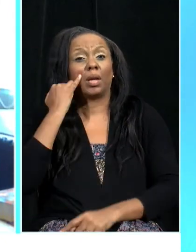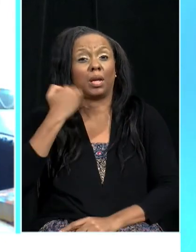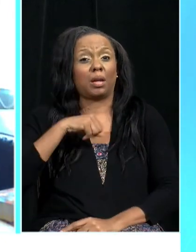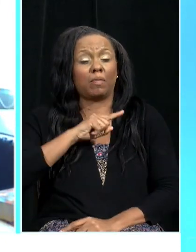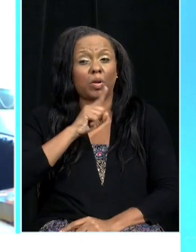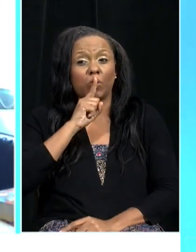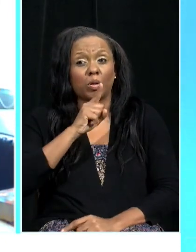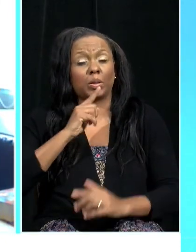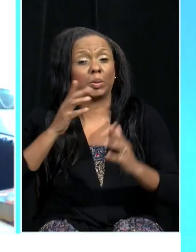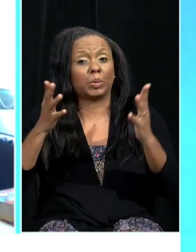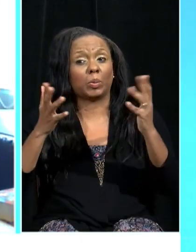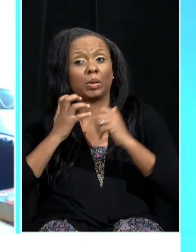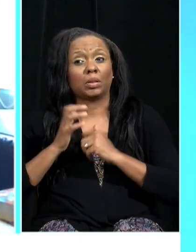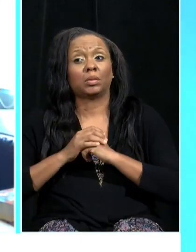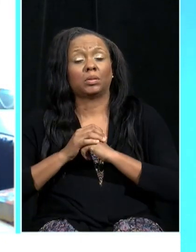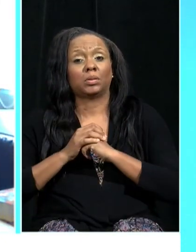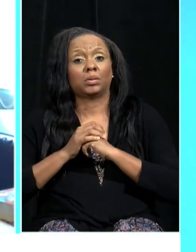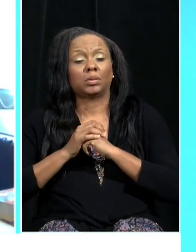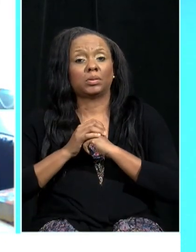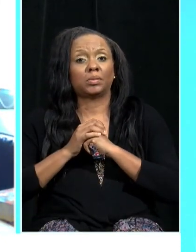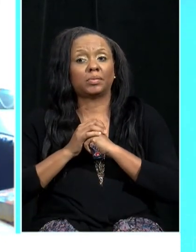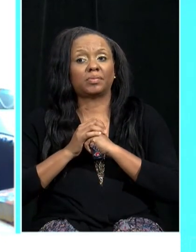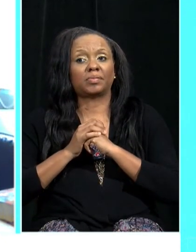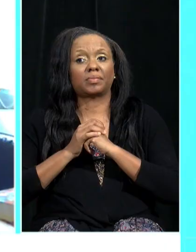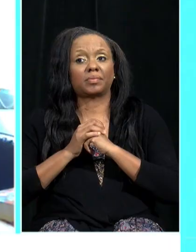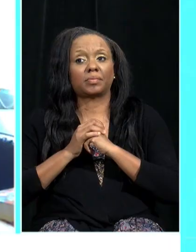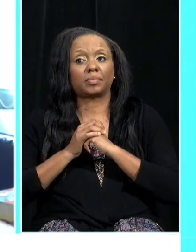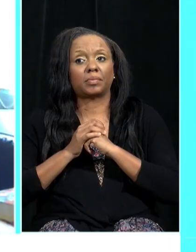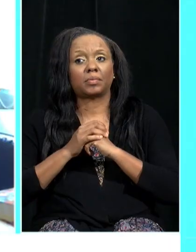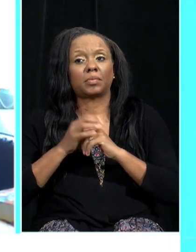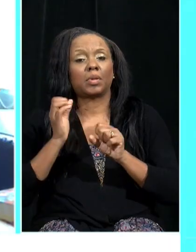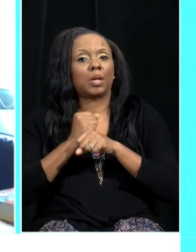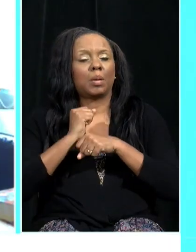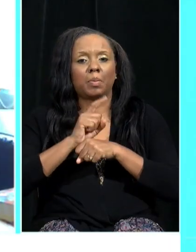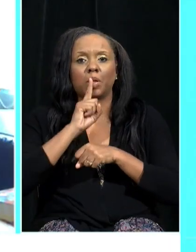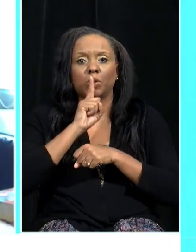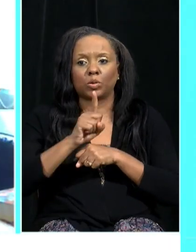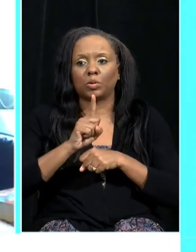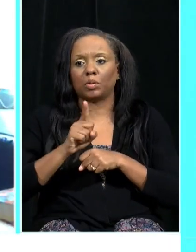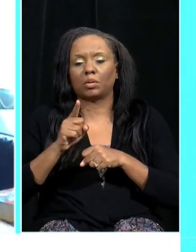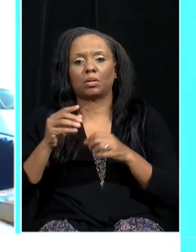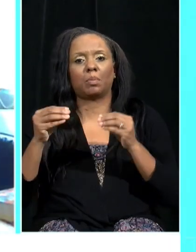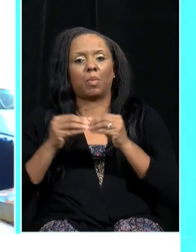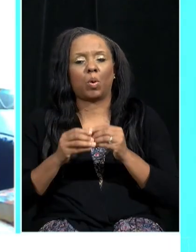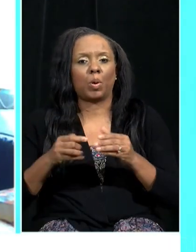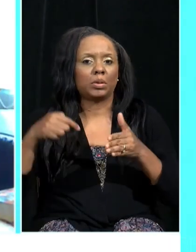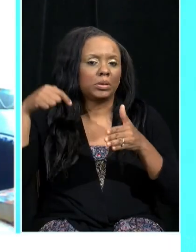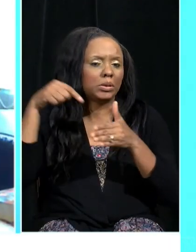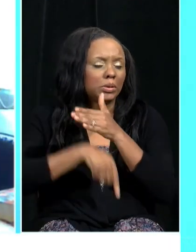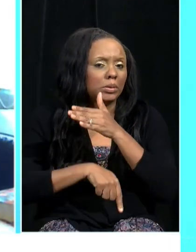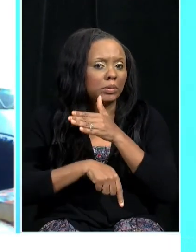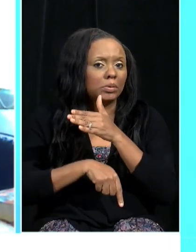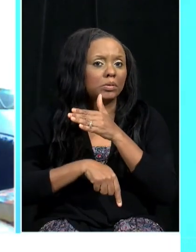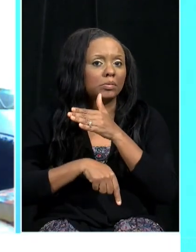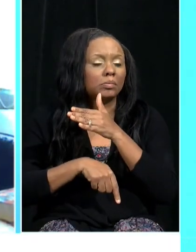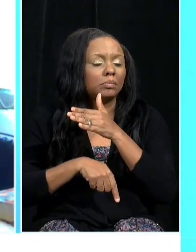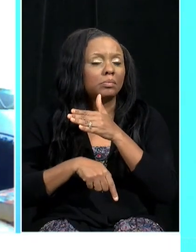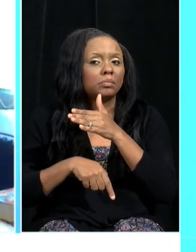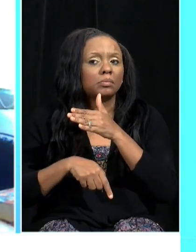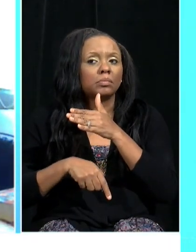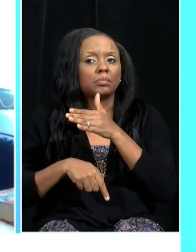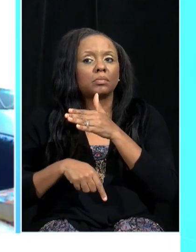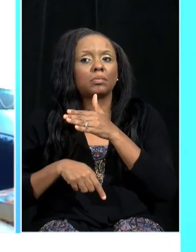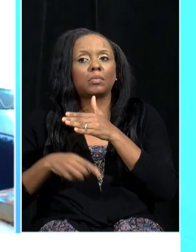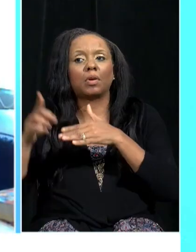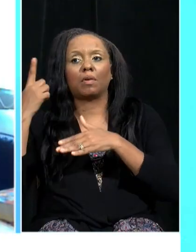of some degree of industrial deepening, some degree of uh, uh,